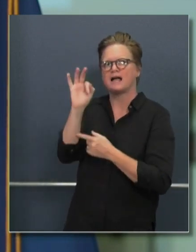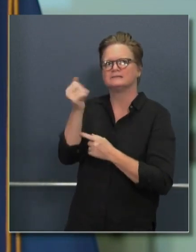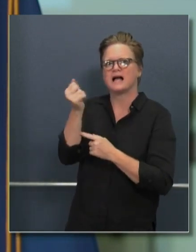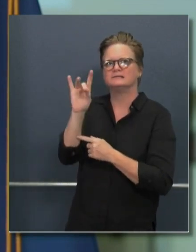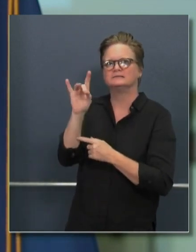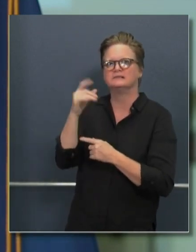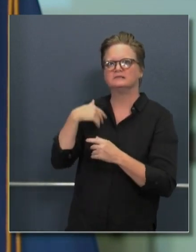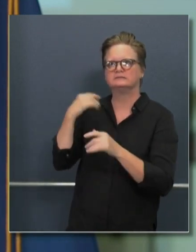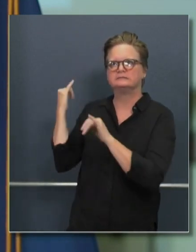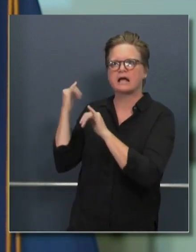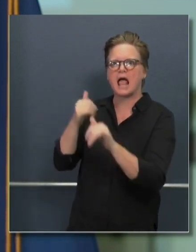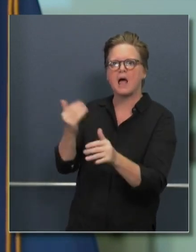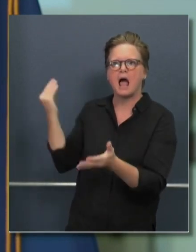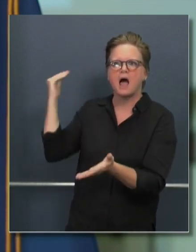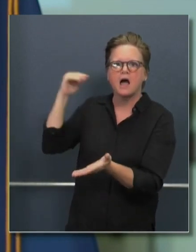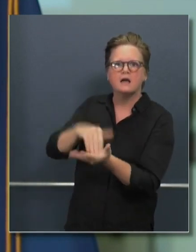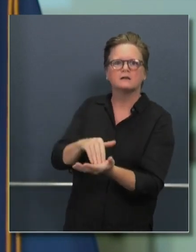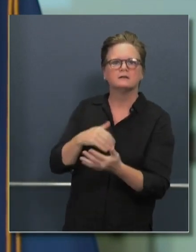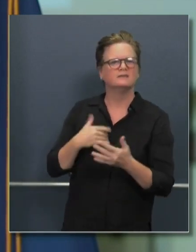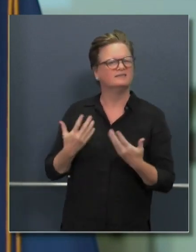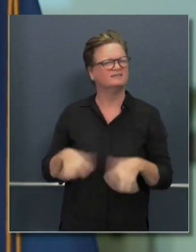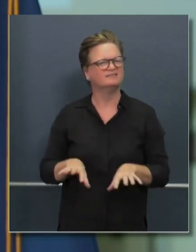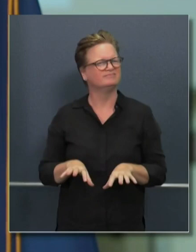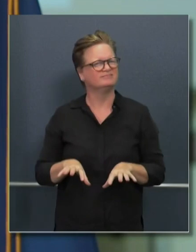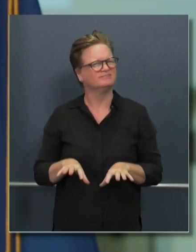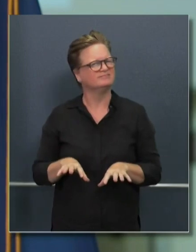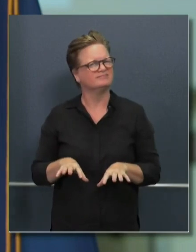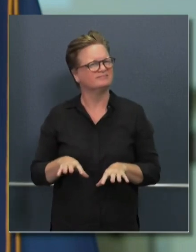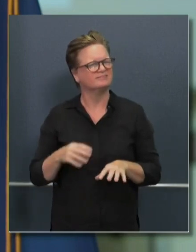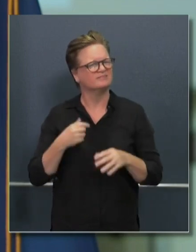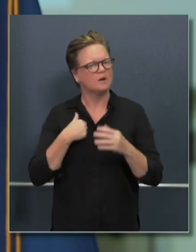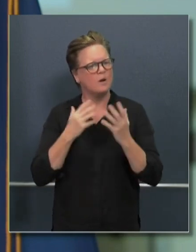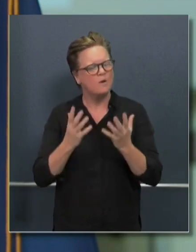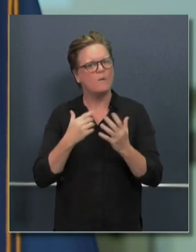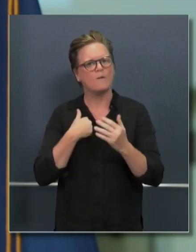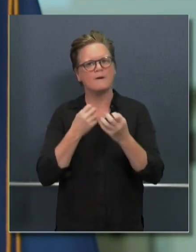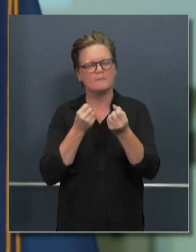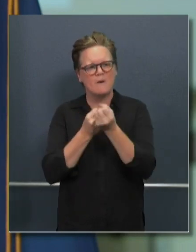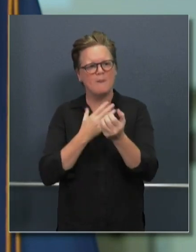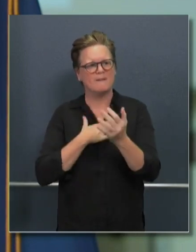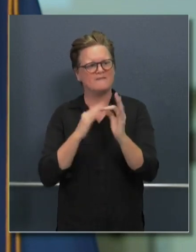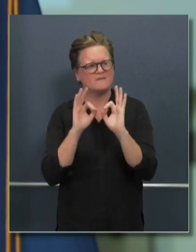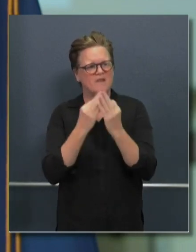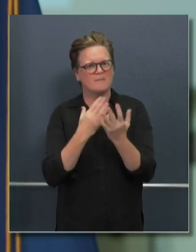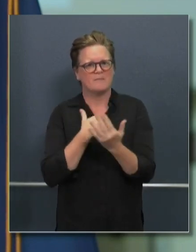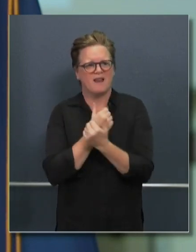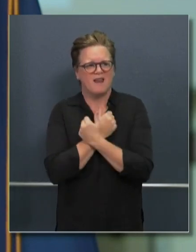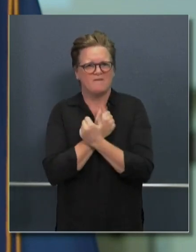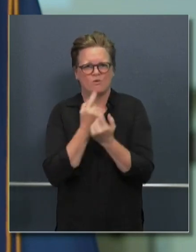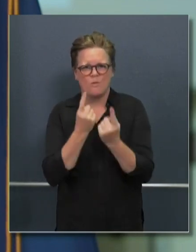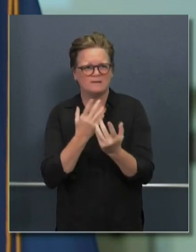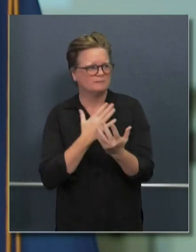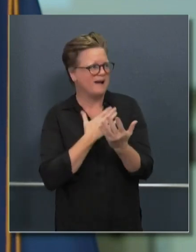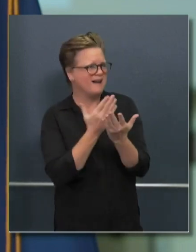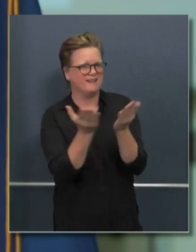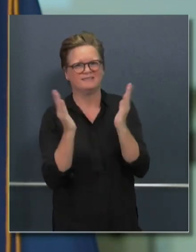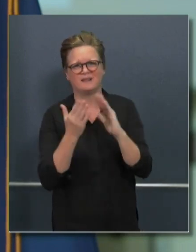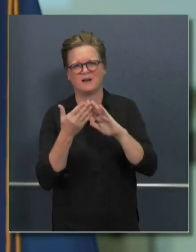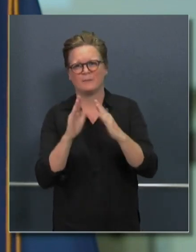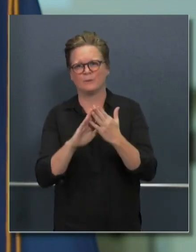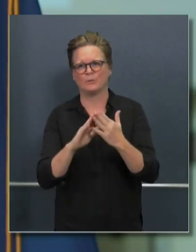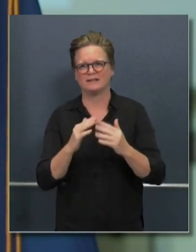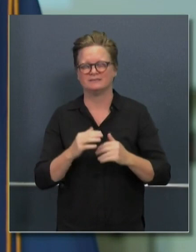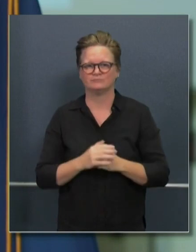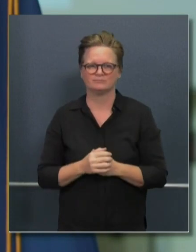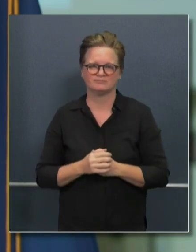our loved ones, our families, the community, our state, our nation, and more importantly, the world collectively we're trying to build. With that, happy to